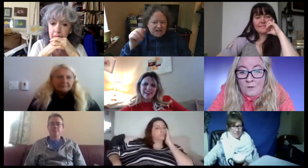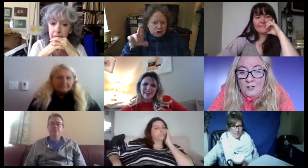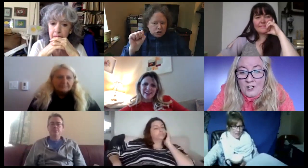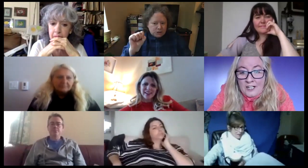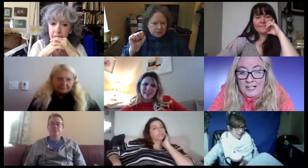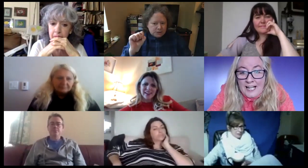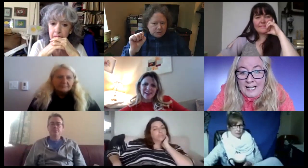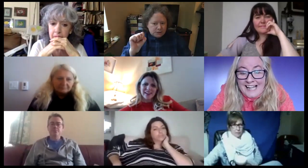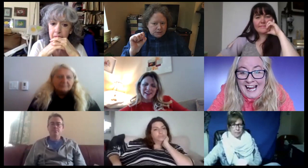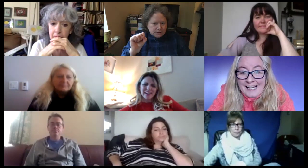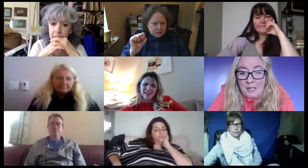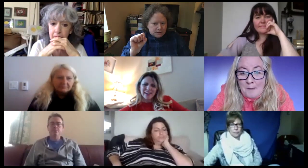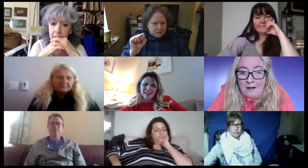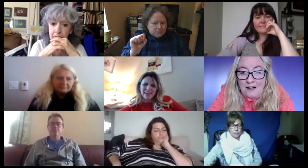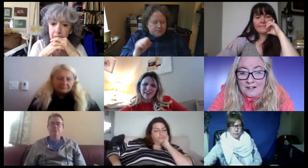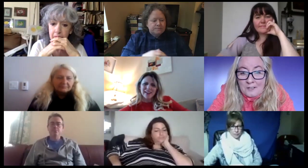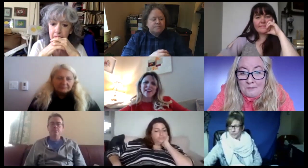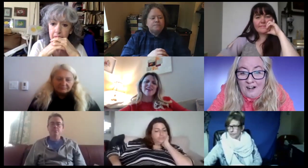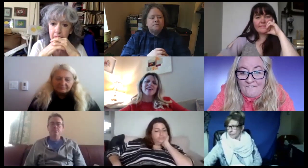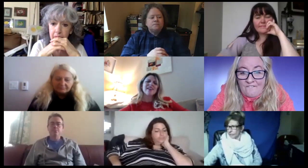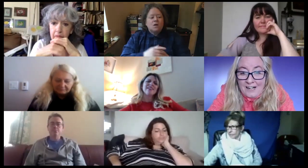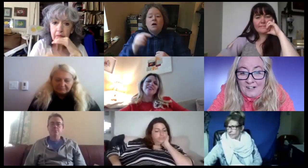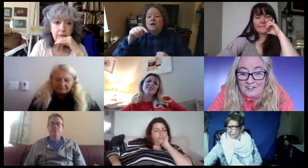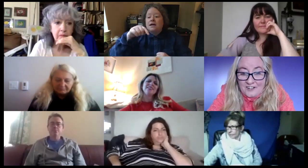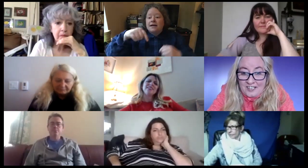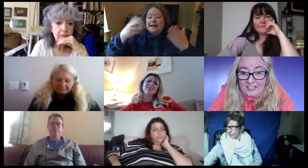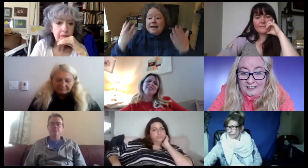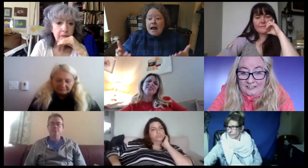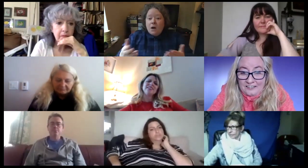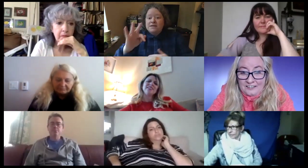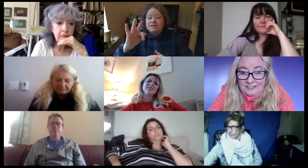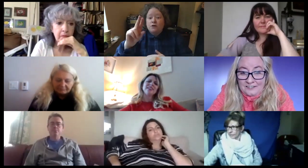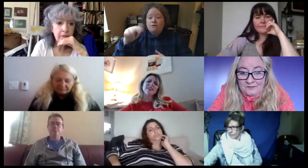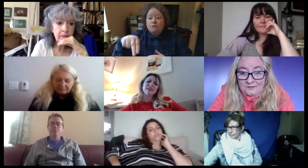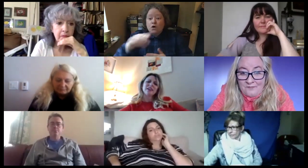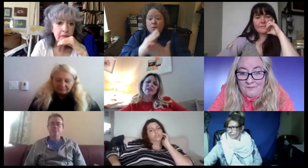Now we're looking at 8 possible factors here.